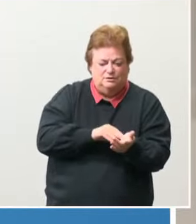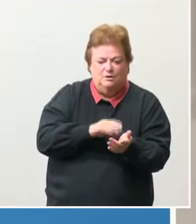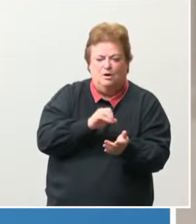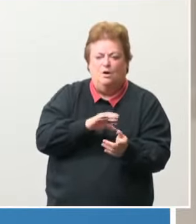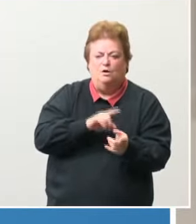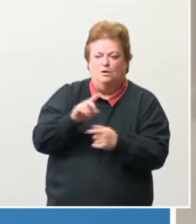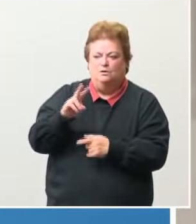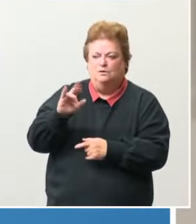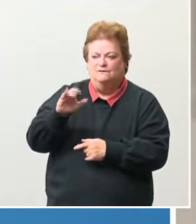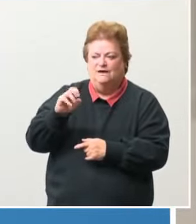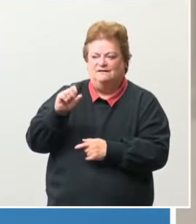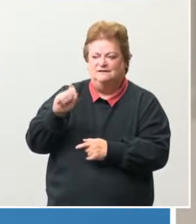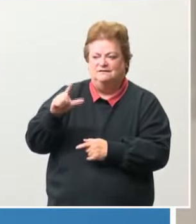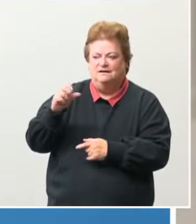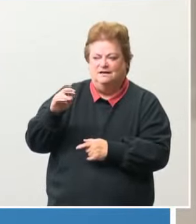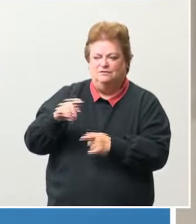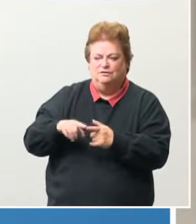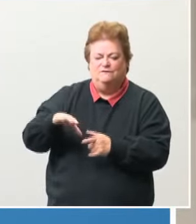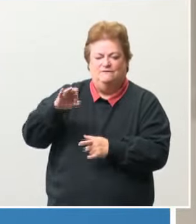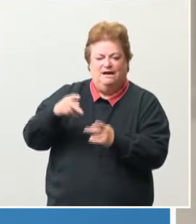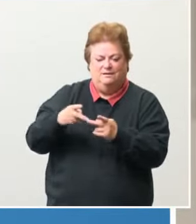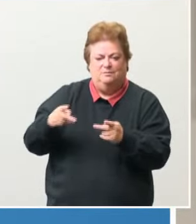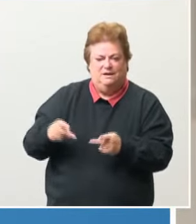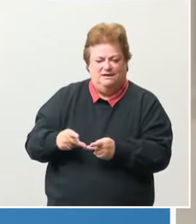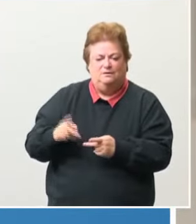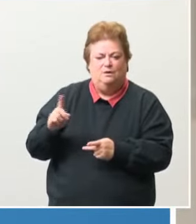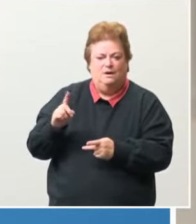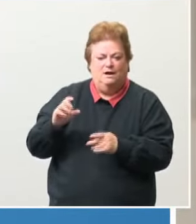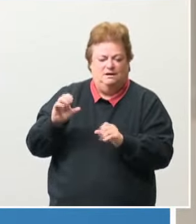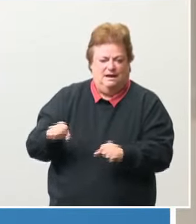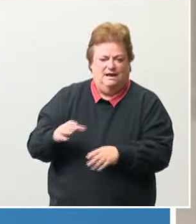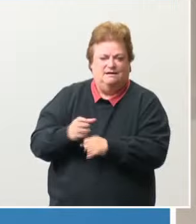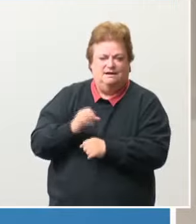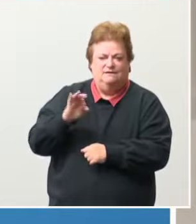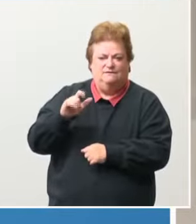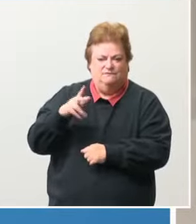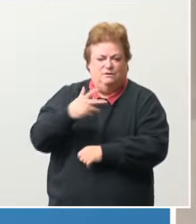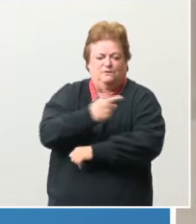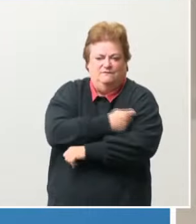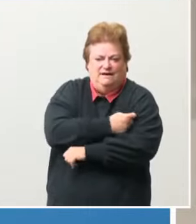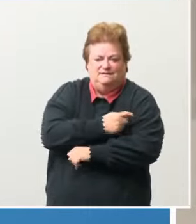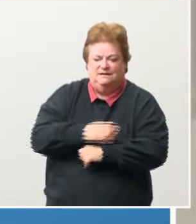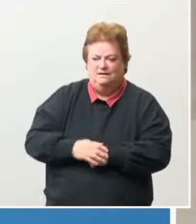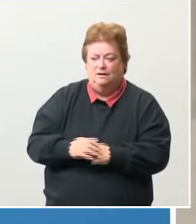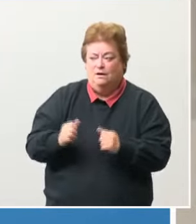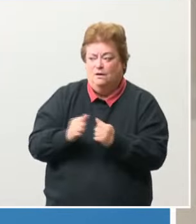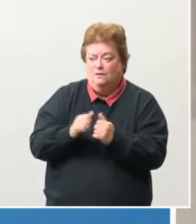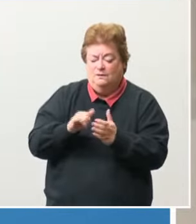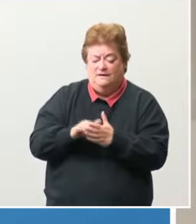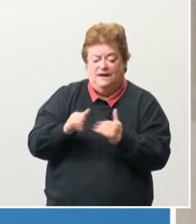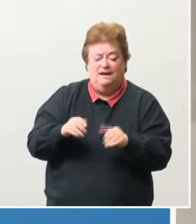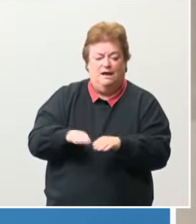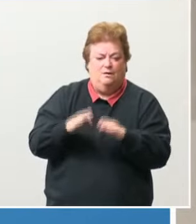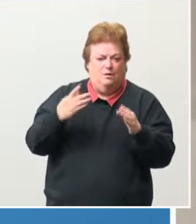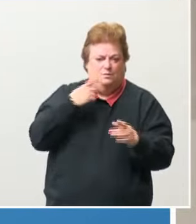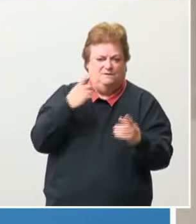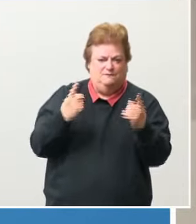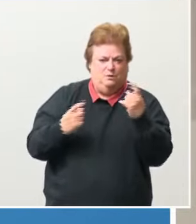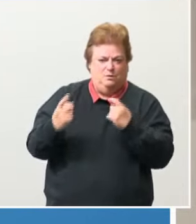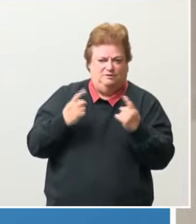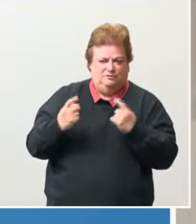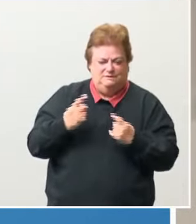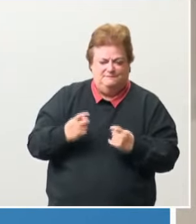to vaccines.gov to find a location offering flu vaccine near you. And with that, we'll take any